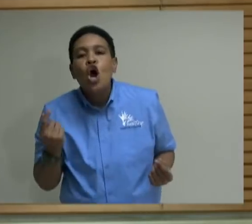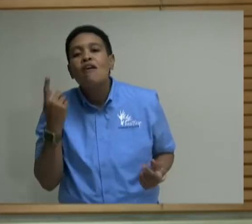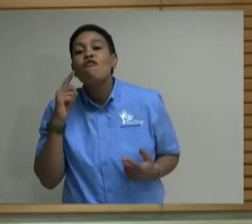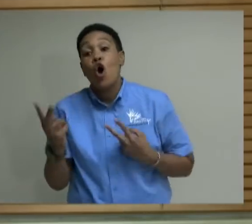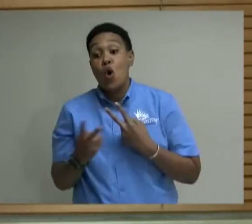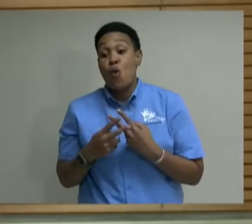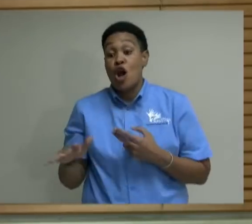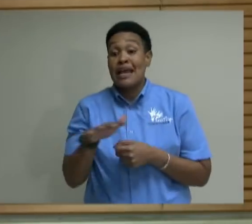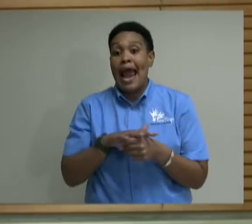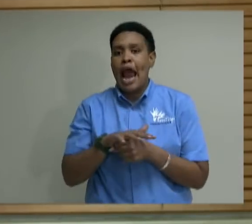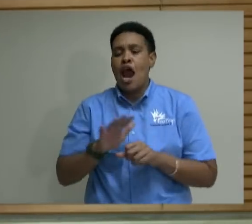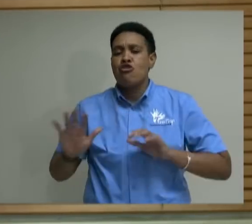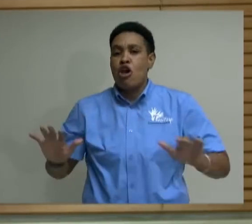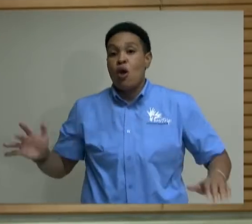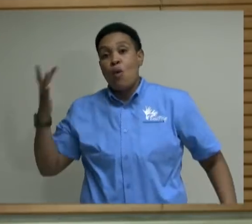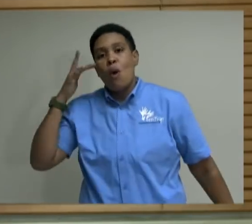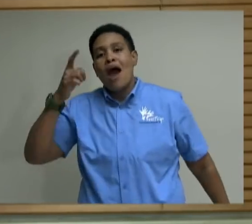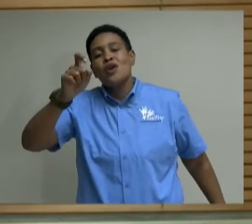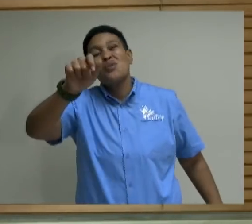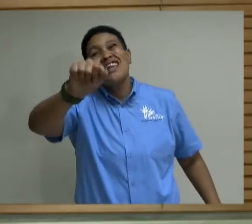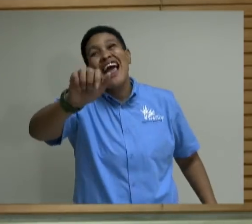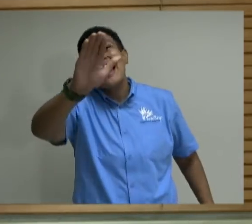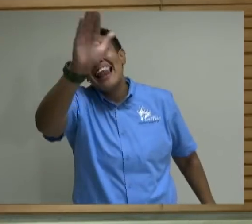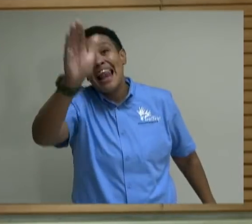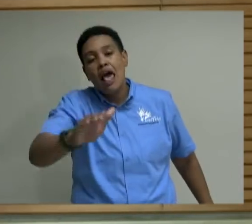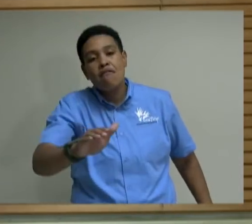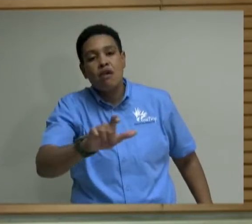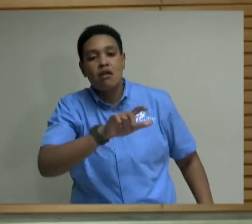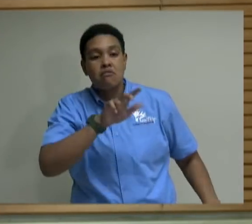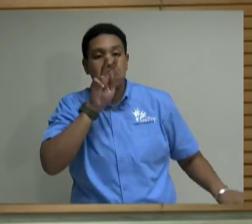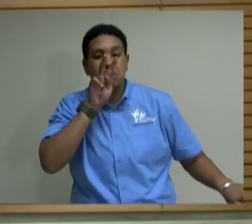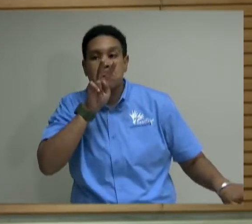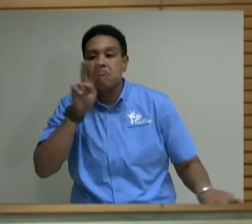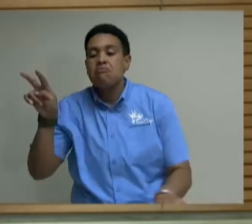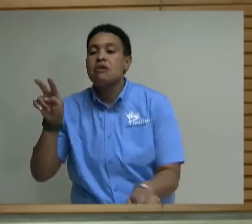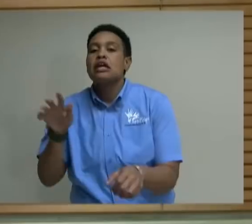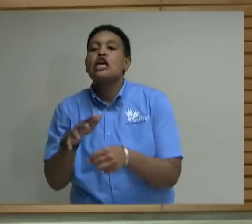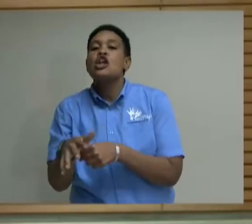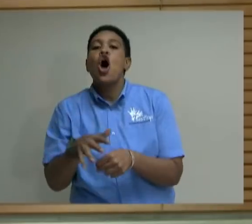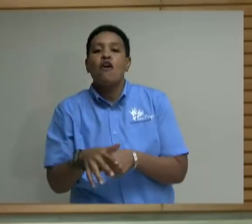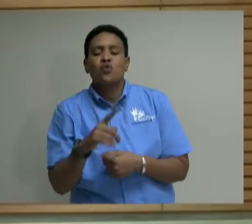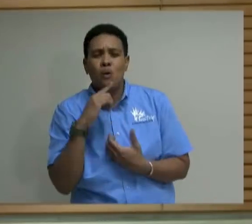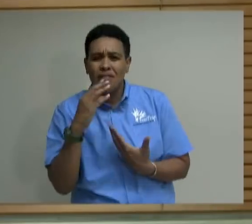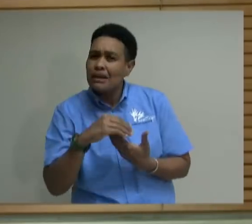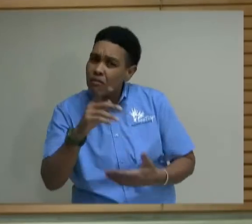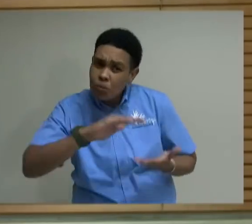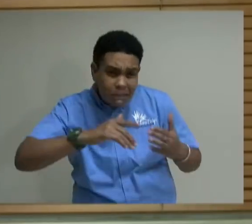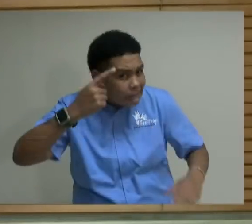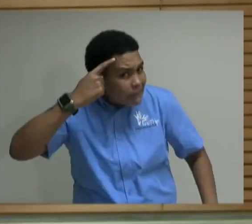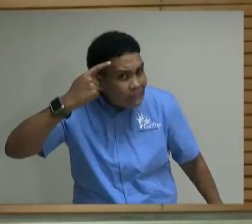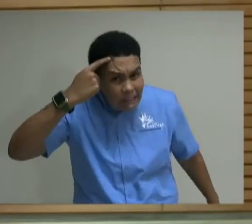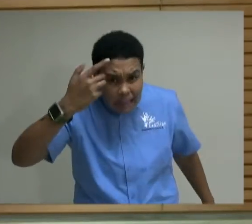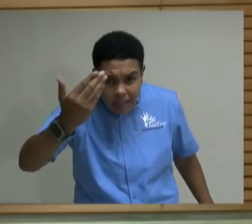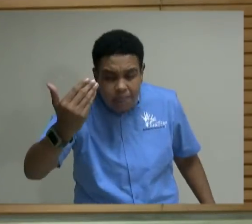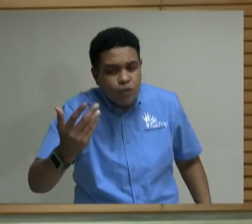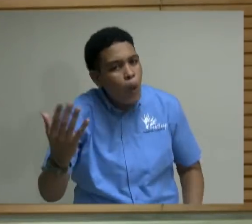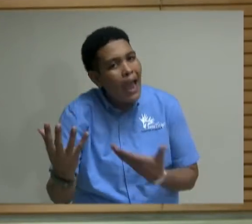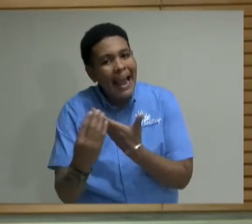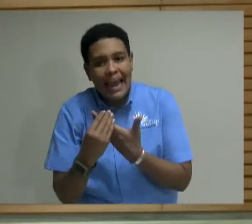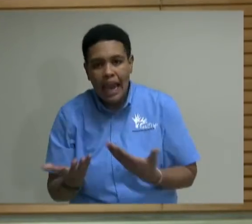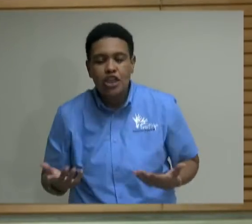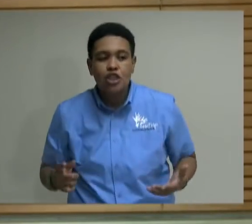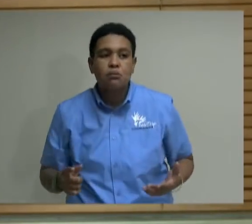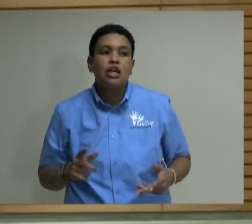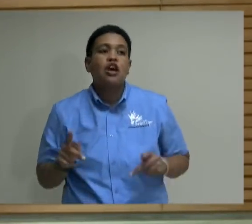the quarantine areas, because you can never police it enough. And so that's what I would say to everybody: engagement of